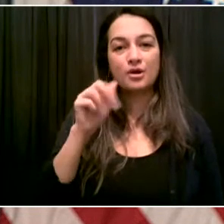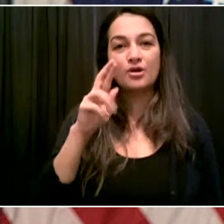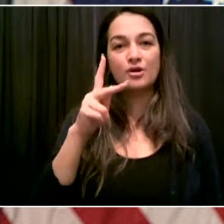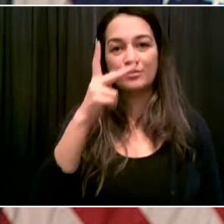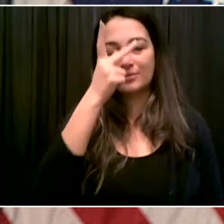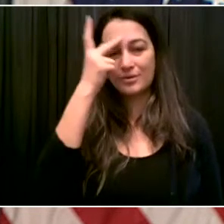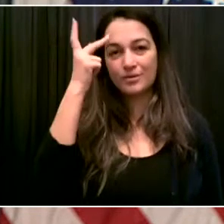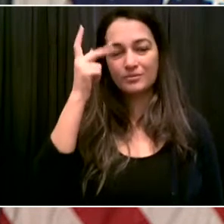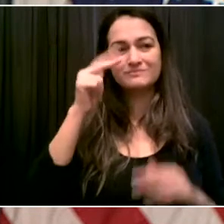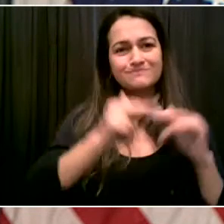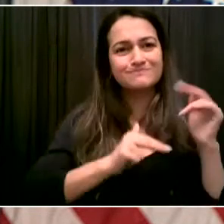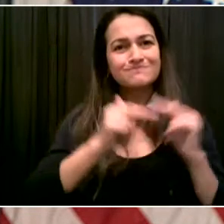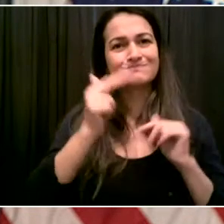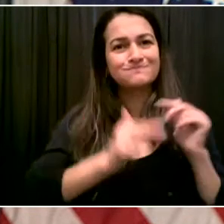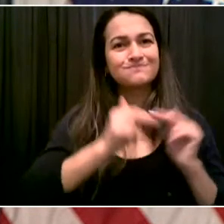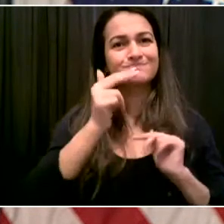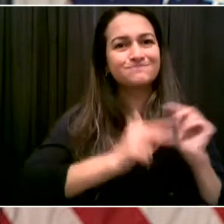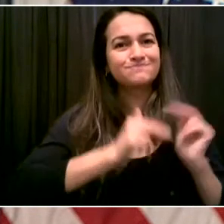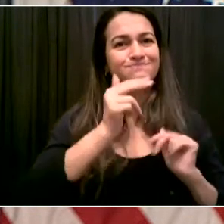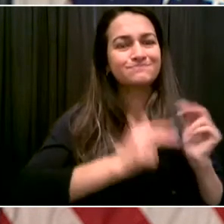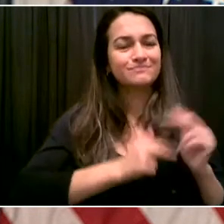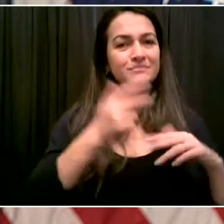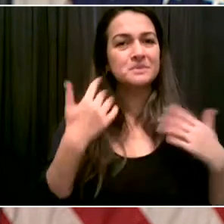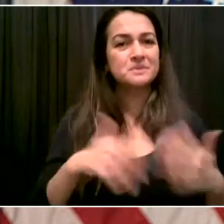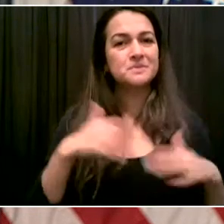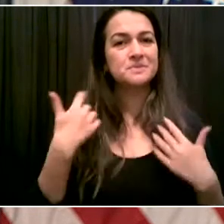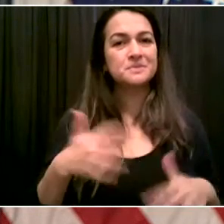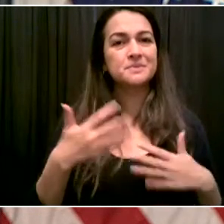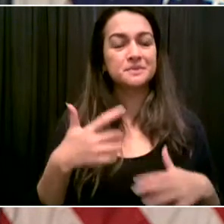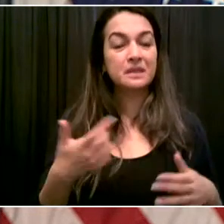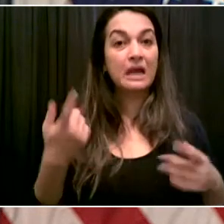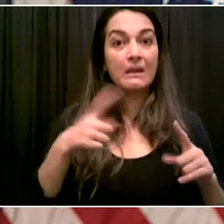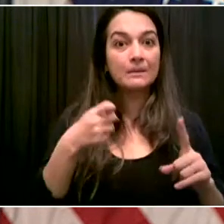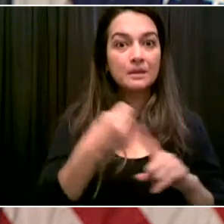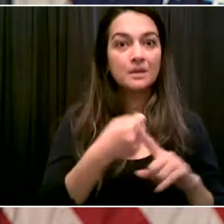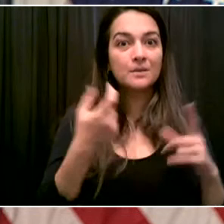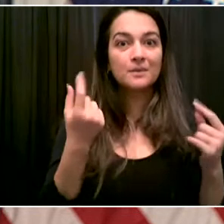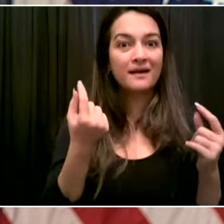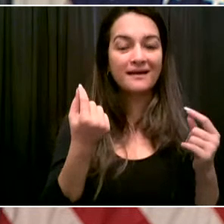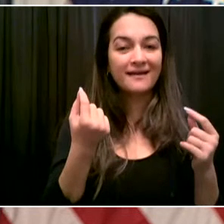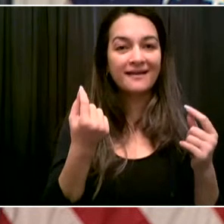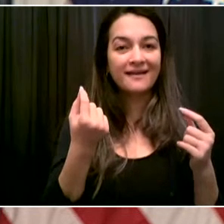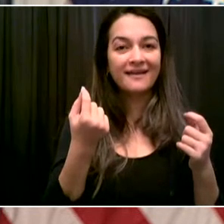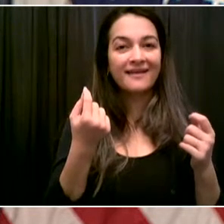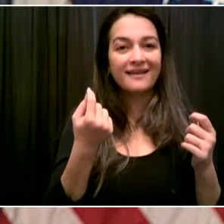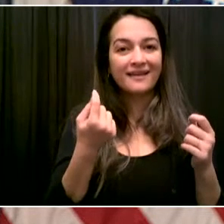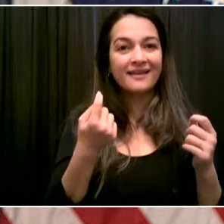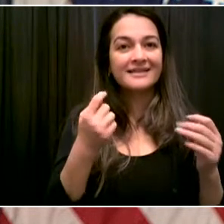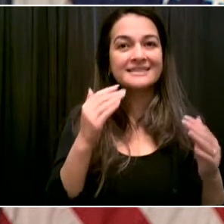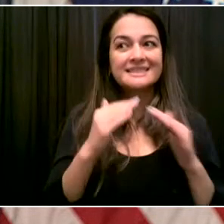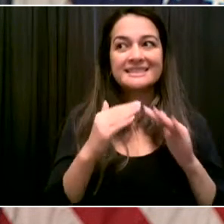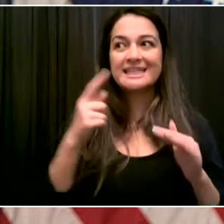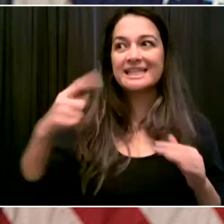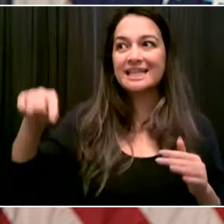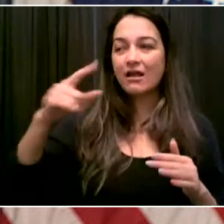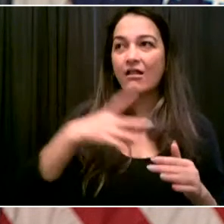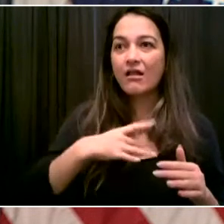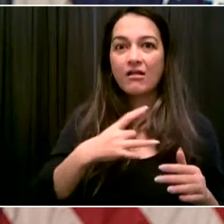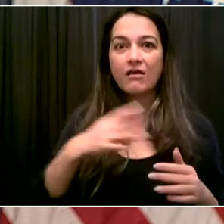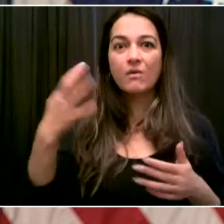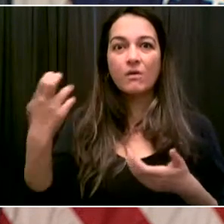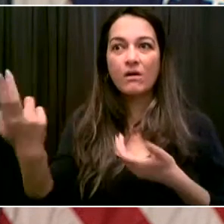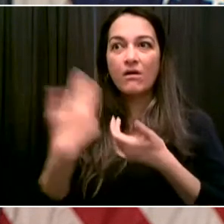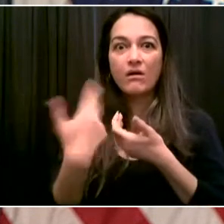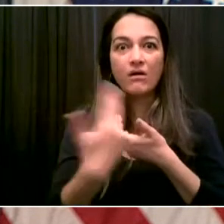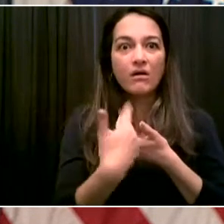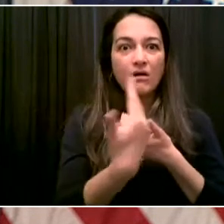community outreach that produced something approaching a consensus plan. And it was only at that point that the state